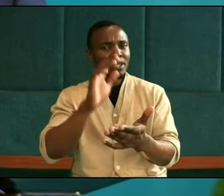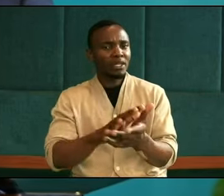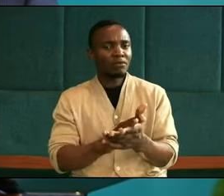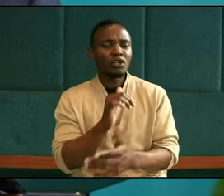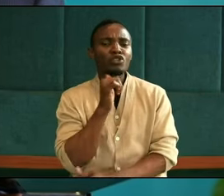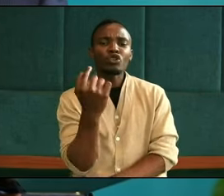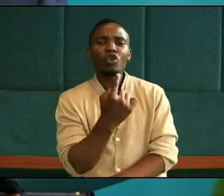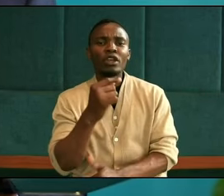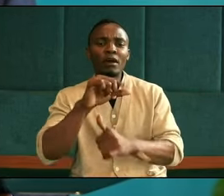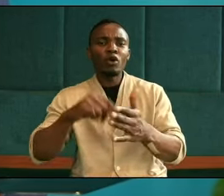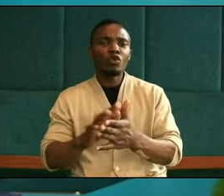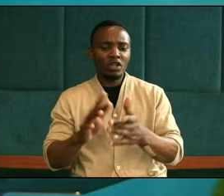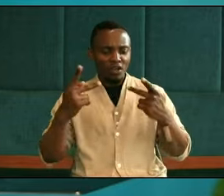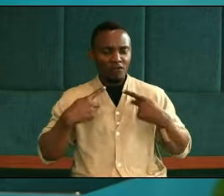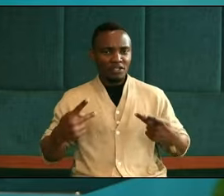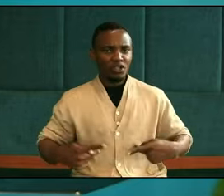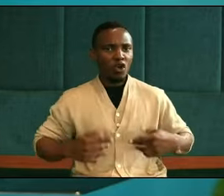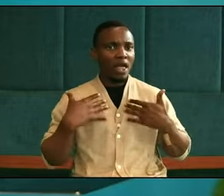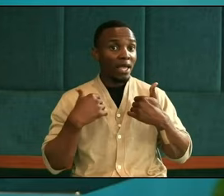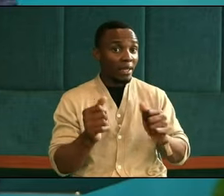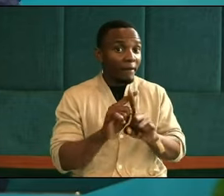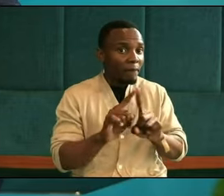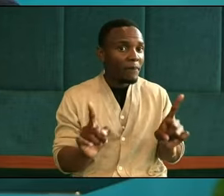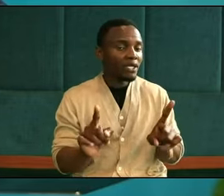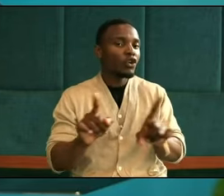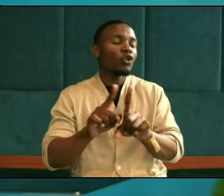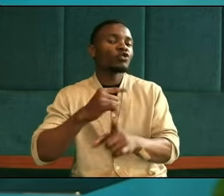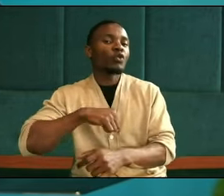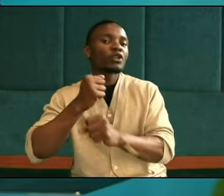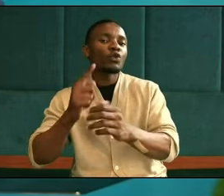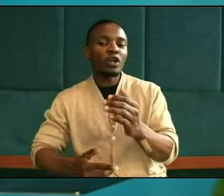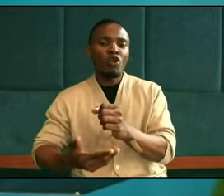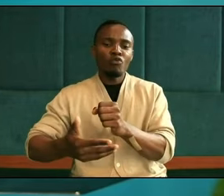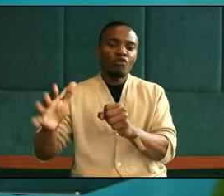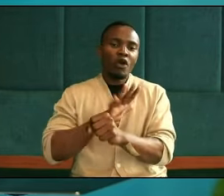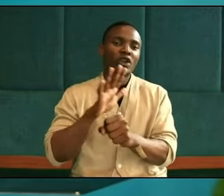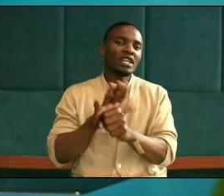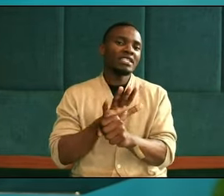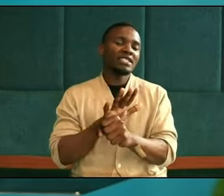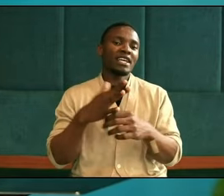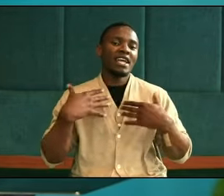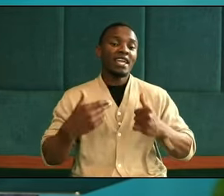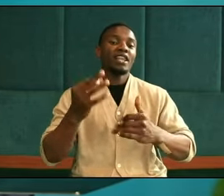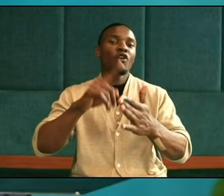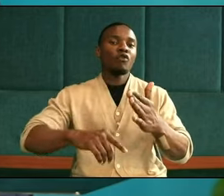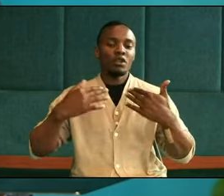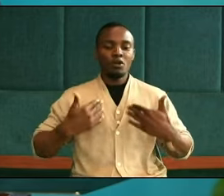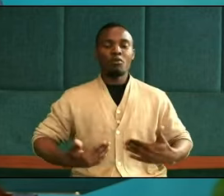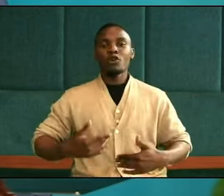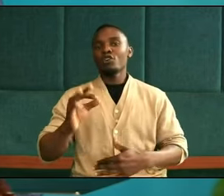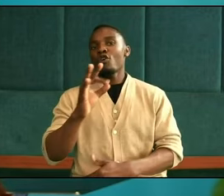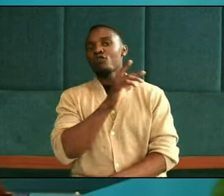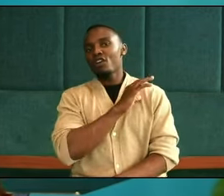just about physical healing, but we also do holistic healing of the body of Christ, of